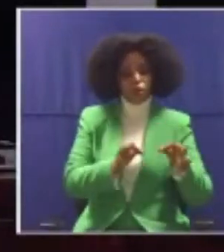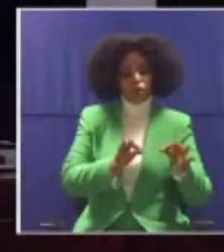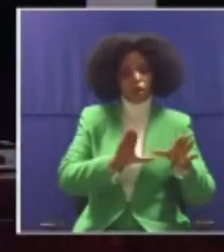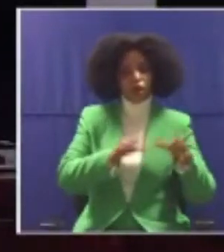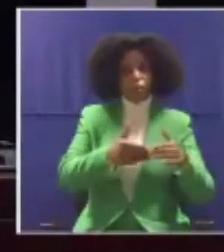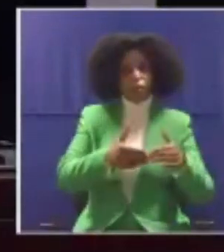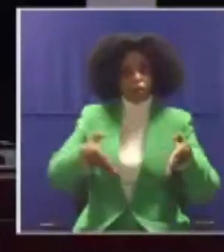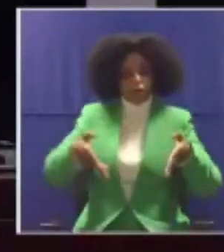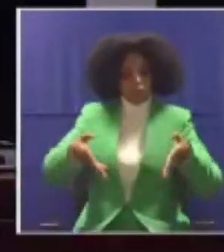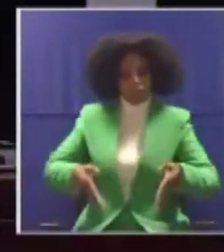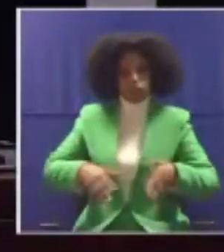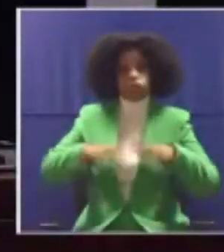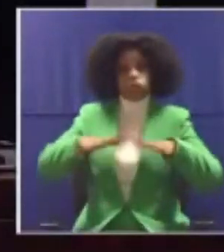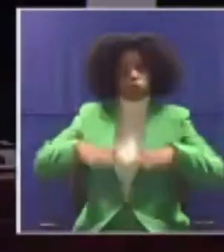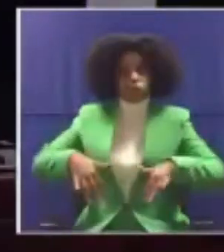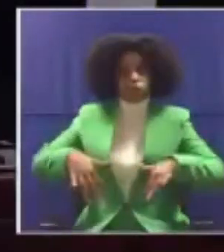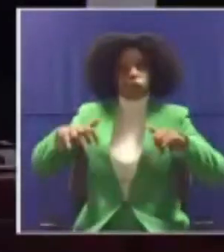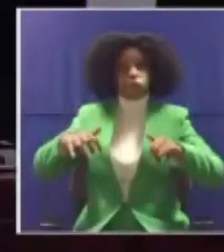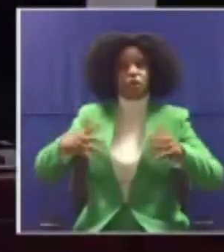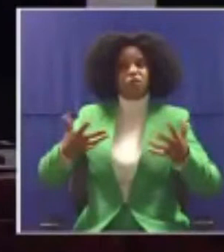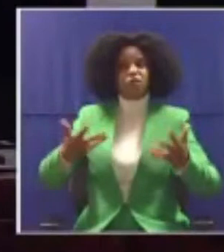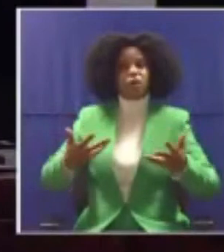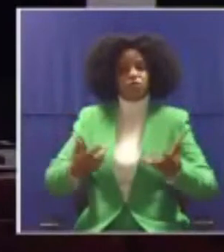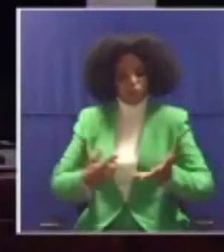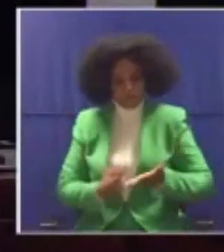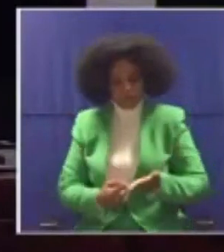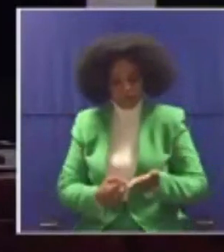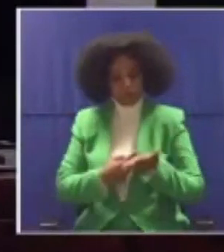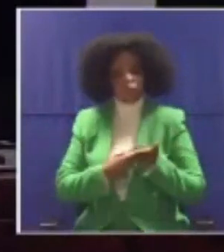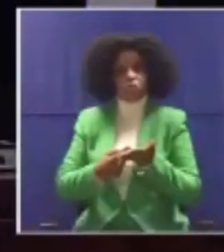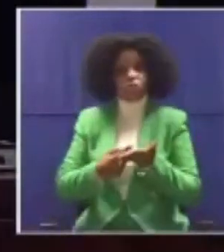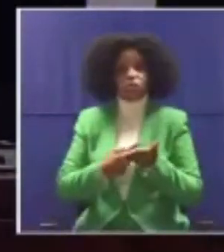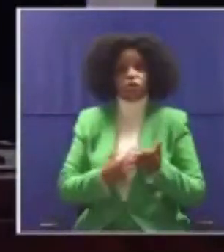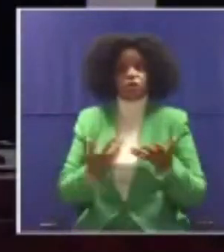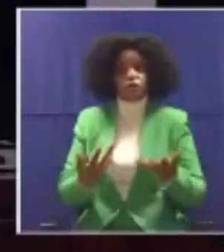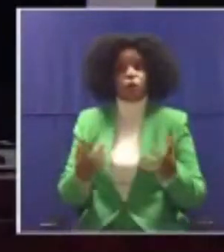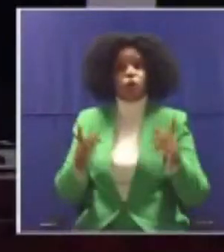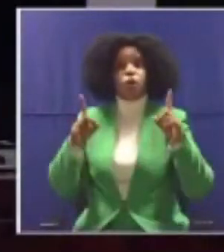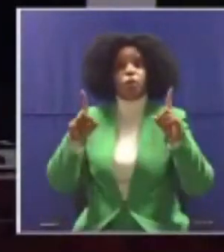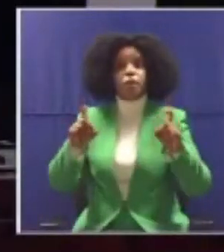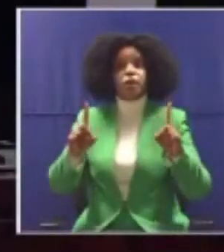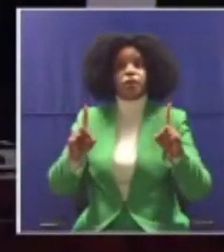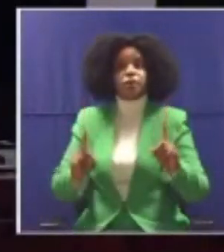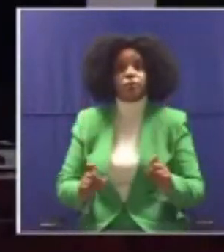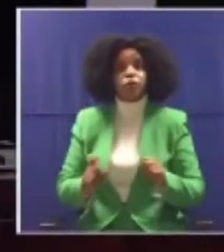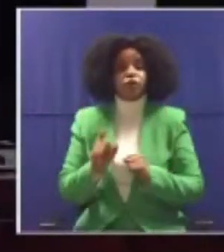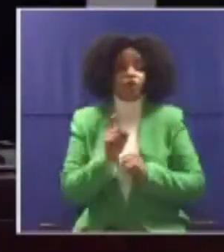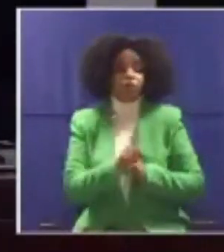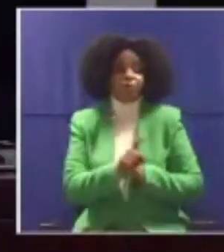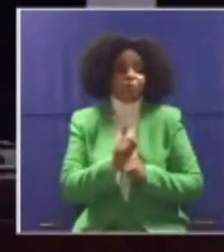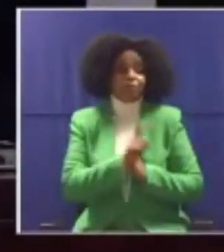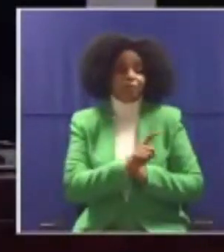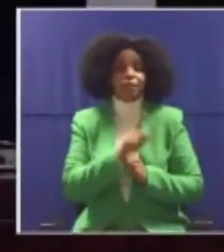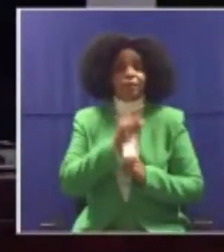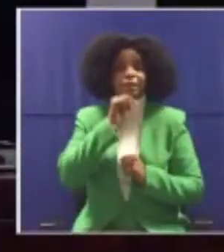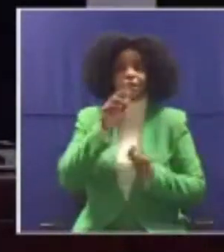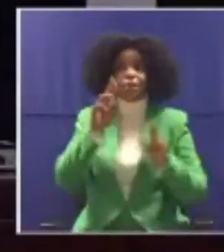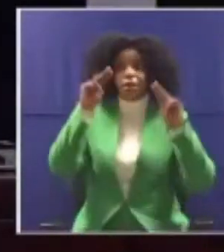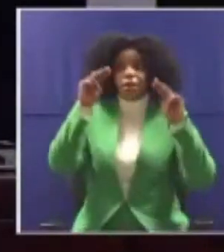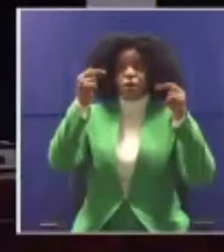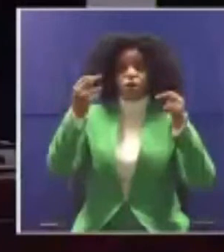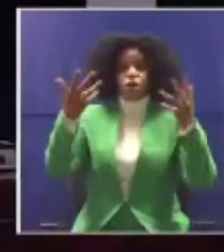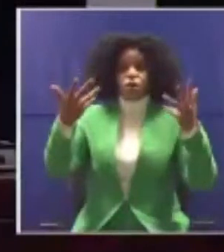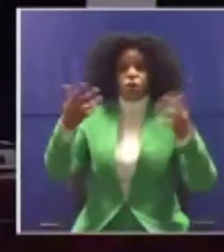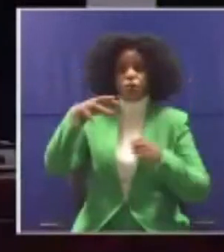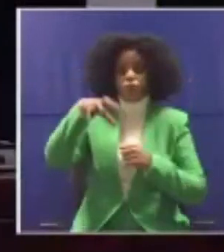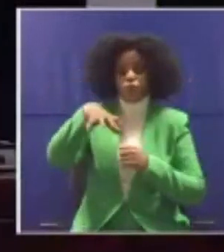the dialogue on the principle of coalition governments across all spheres of government, while we are urgently attending